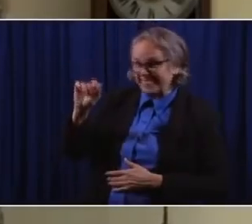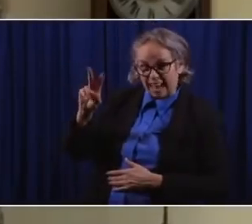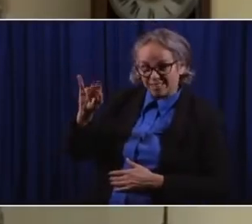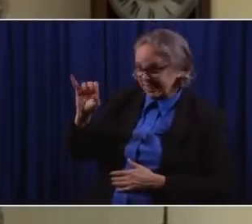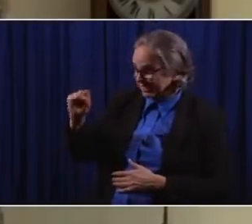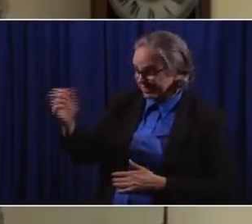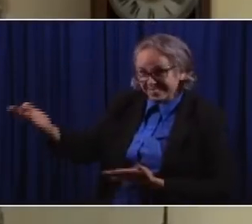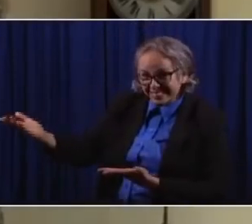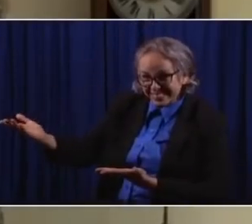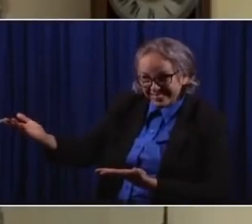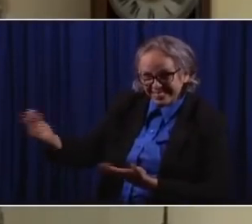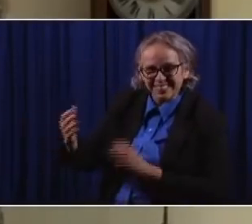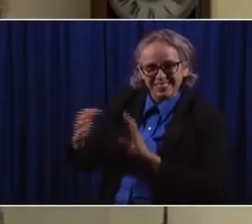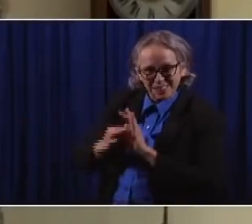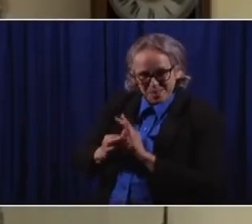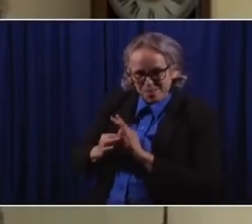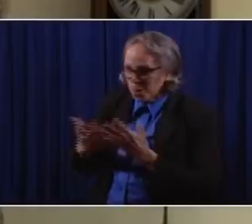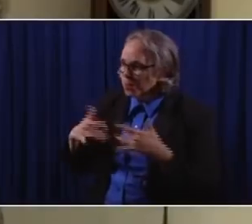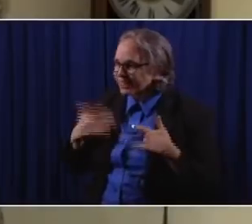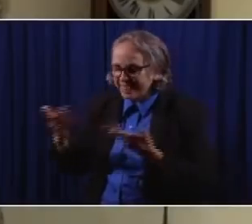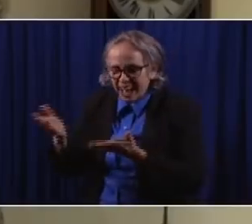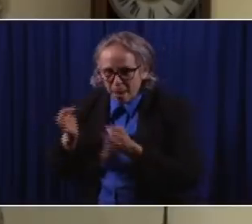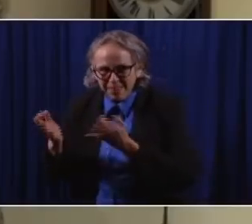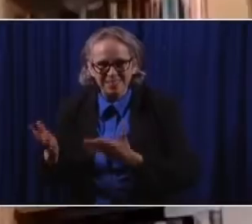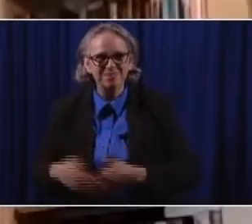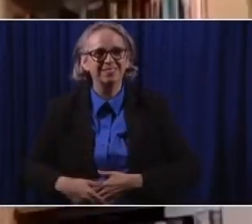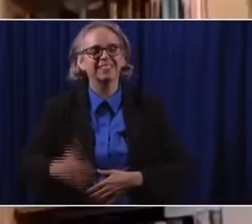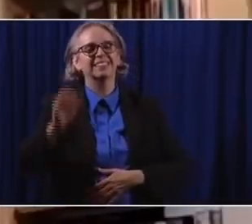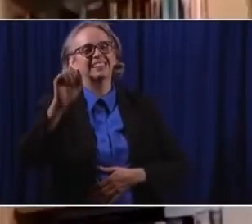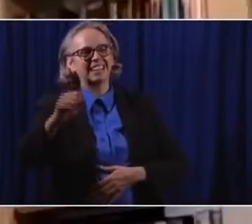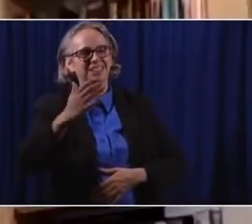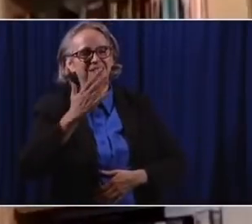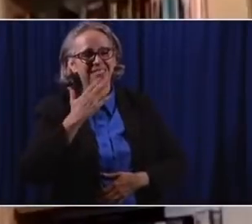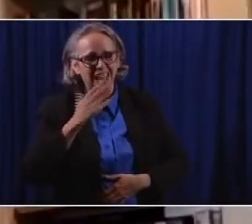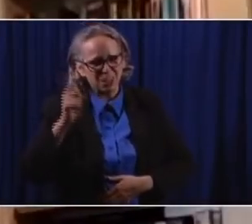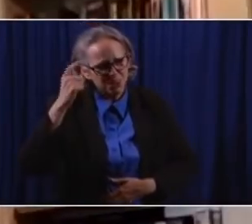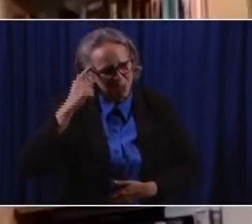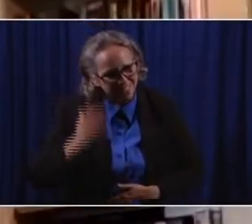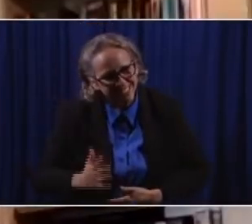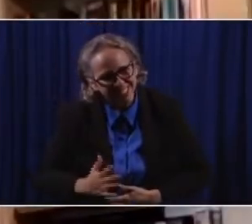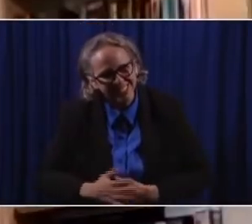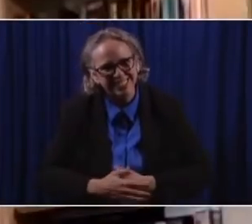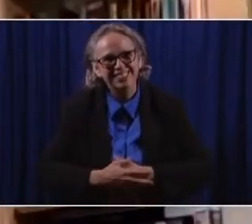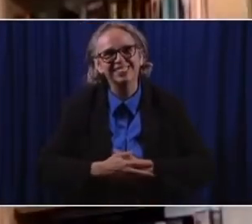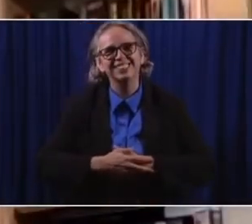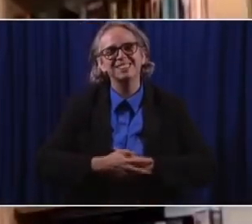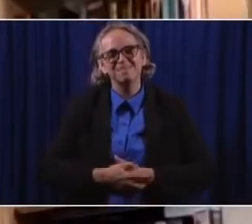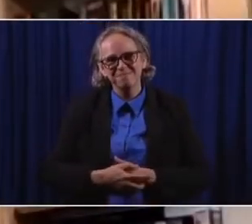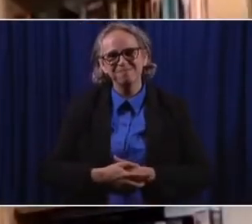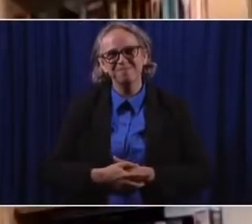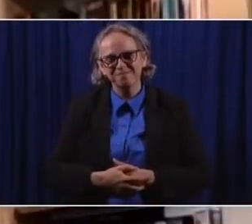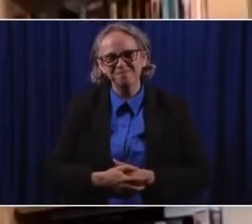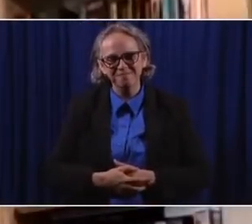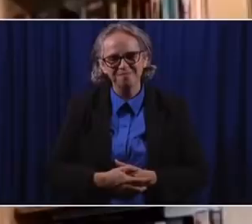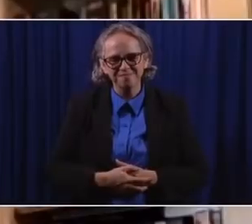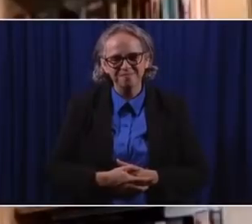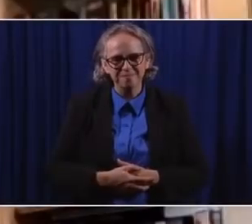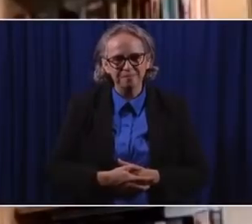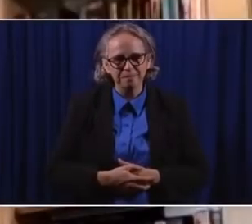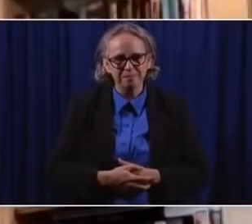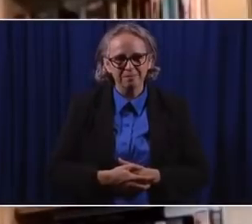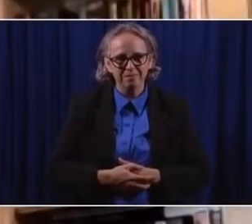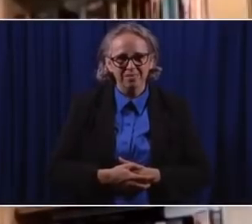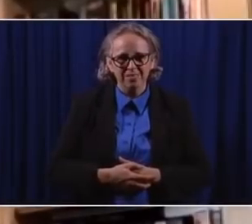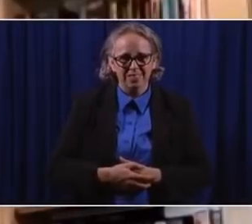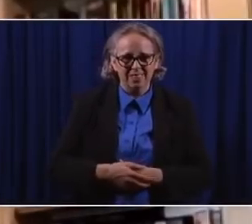doing here? I do, Governor. Thank you so much for having me. So I appreciate the comments of Director McElroy, you